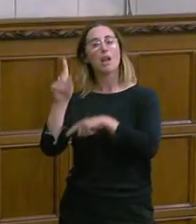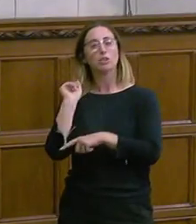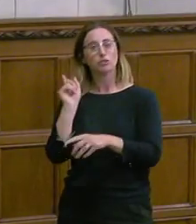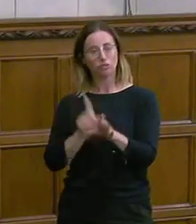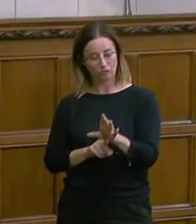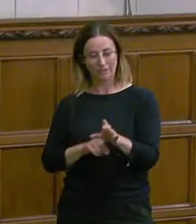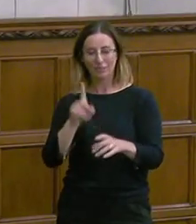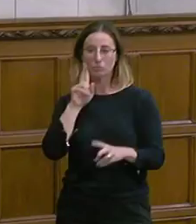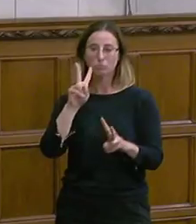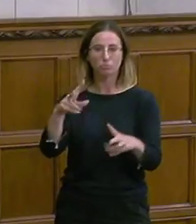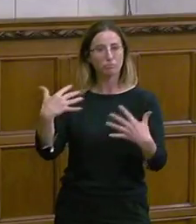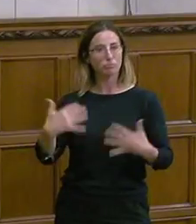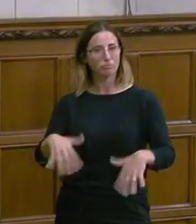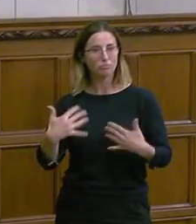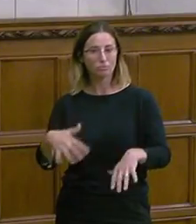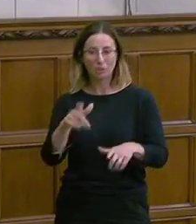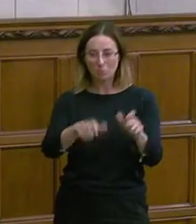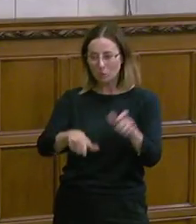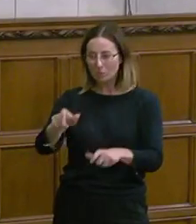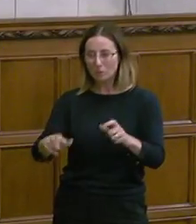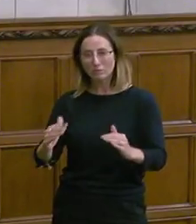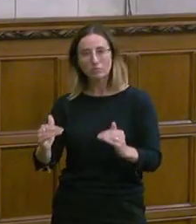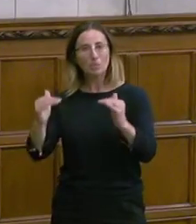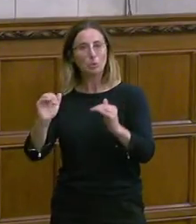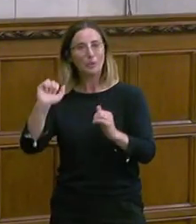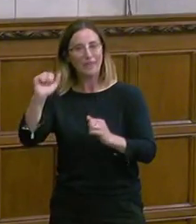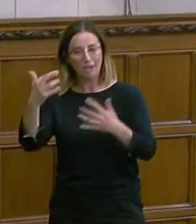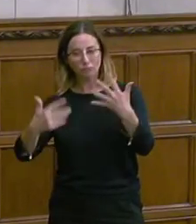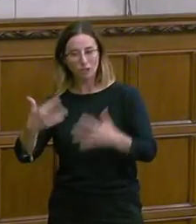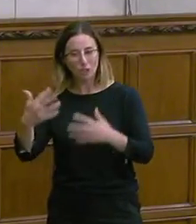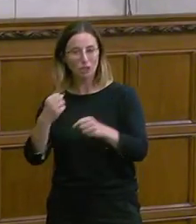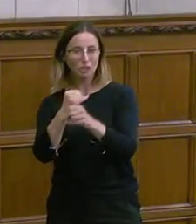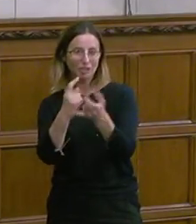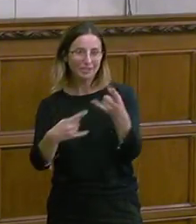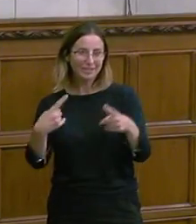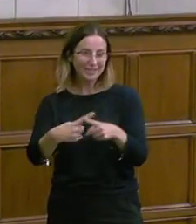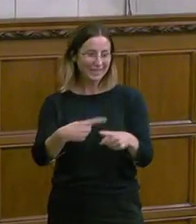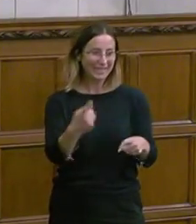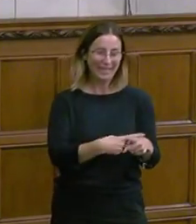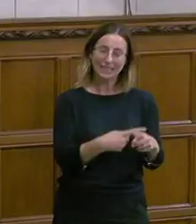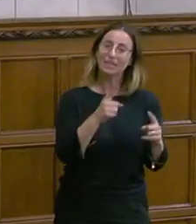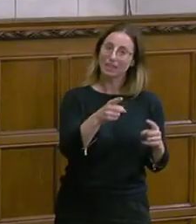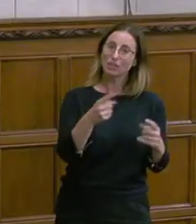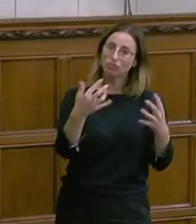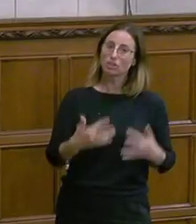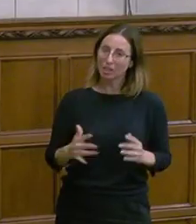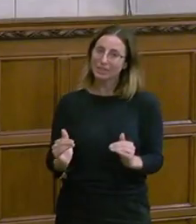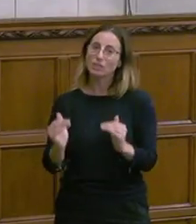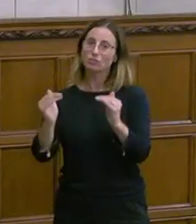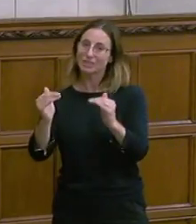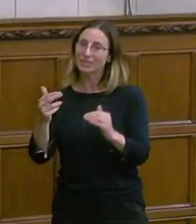the percentage of pupils with hearing impairment getting good GCSEs in English and math increase from 38%